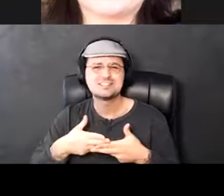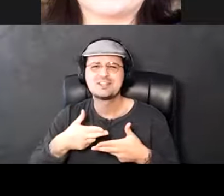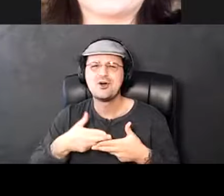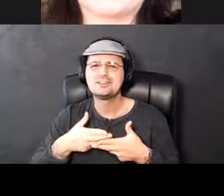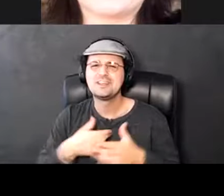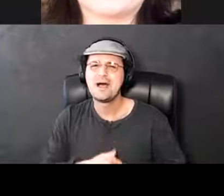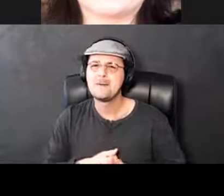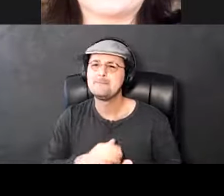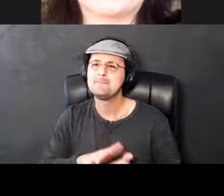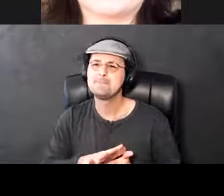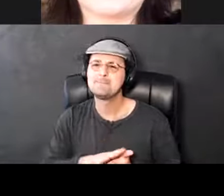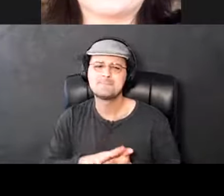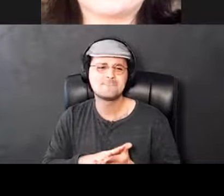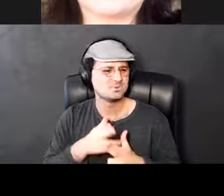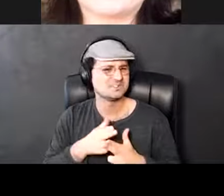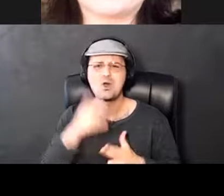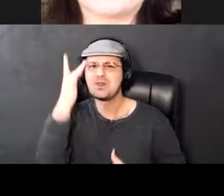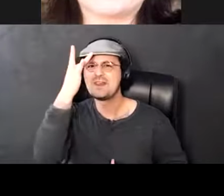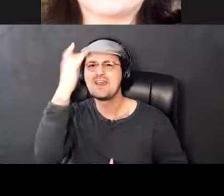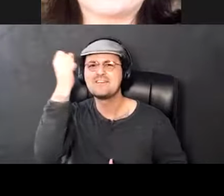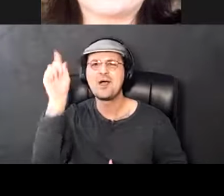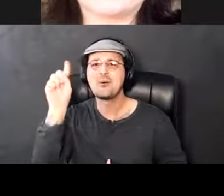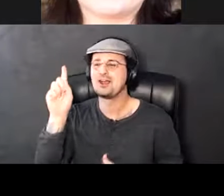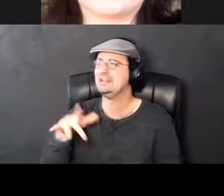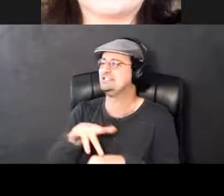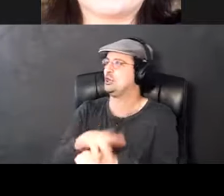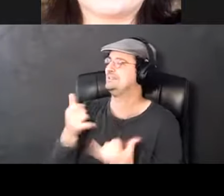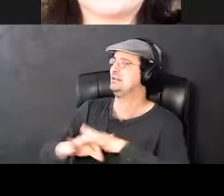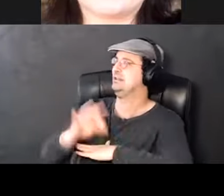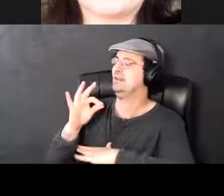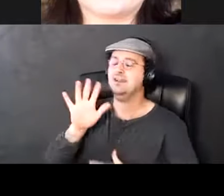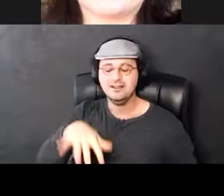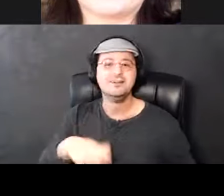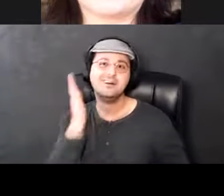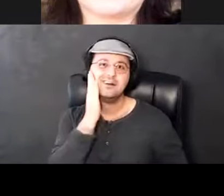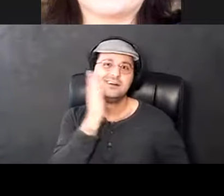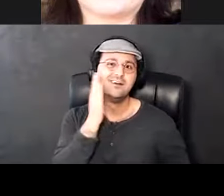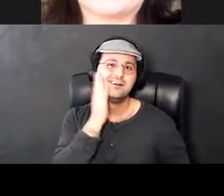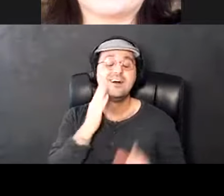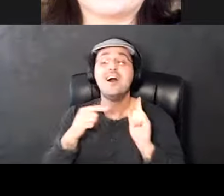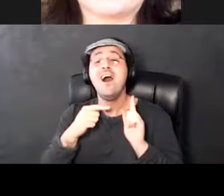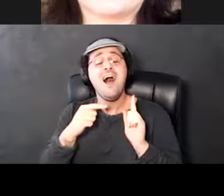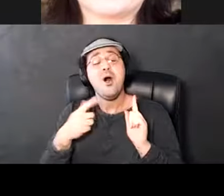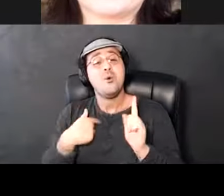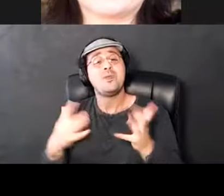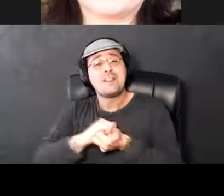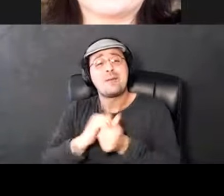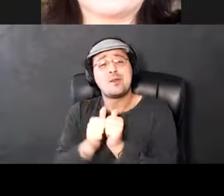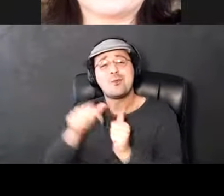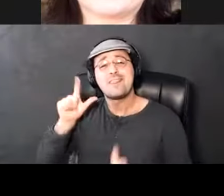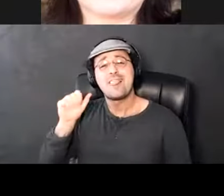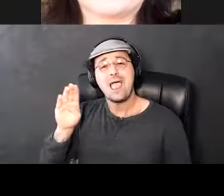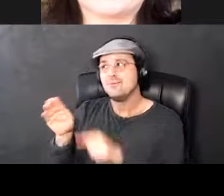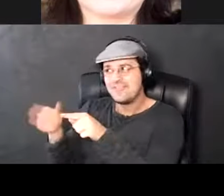UC, I don't know where they are, I forget, sorry, it's early. Anyway, we collaborated with a lab that did the opposite experiment.